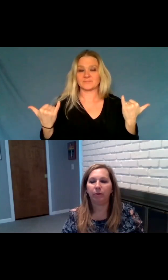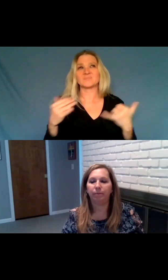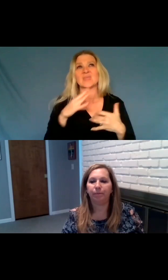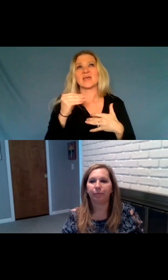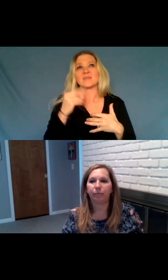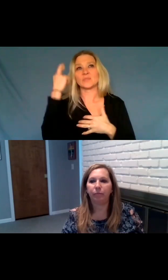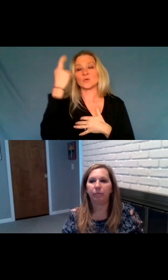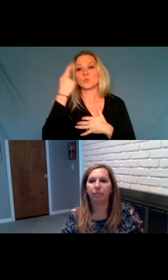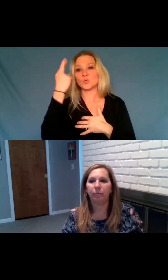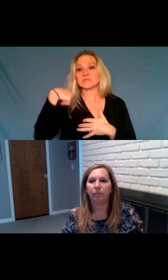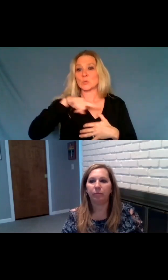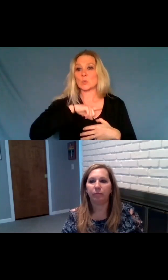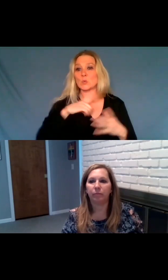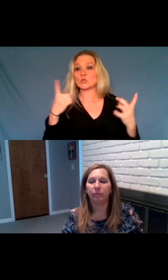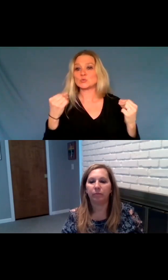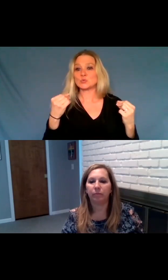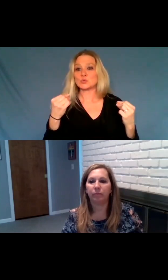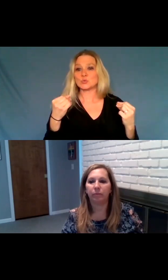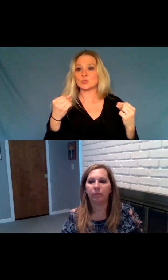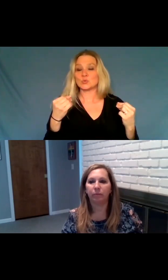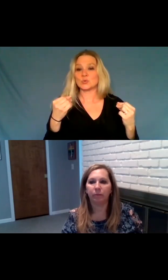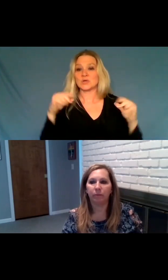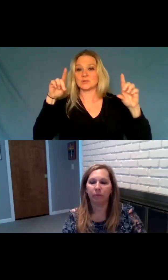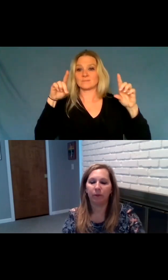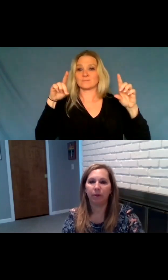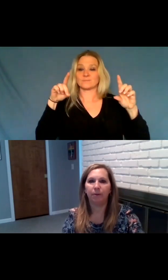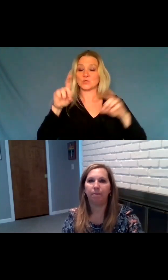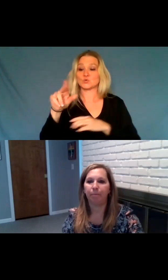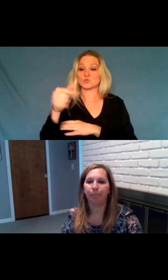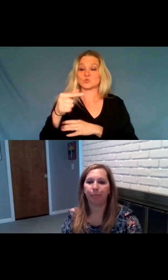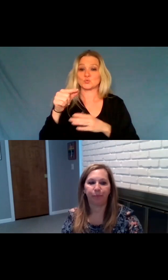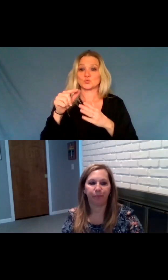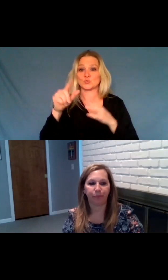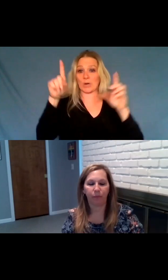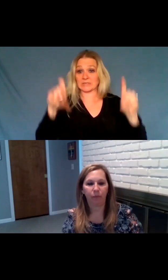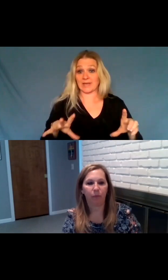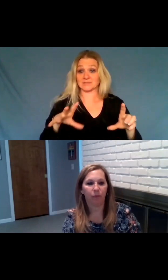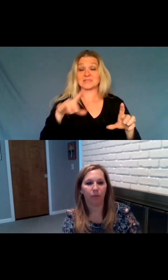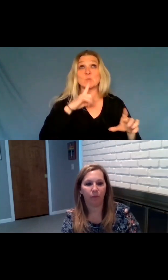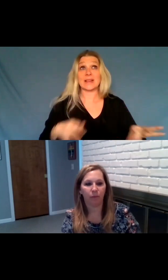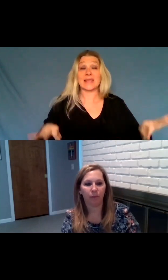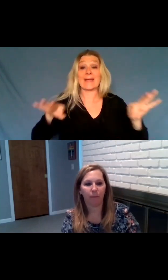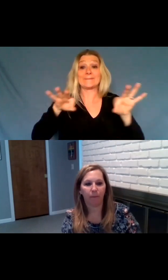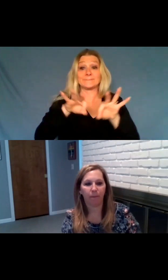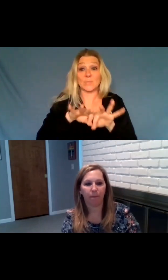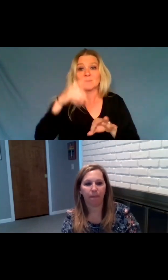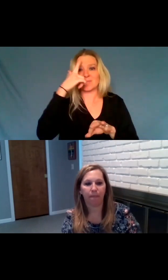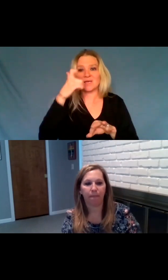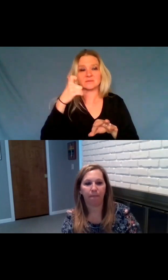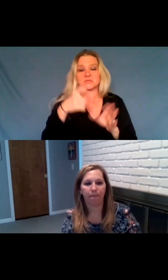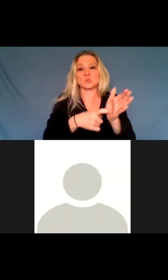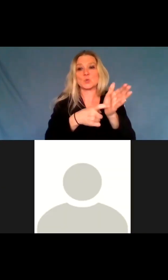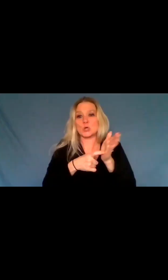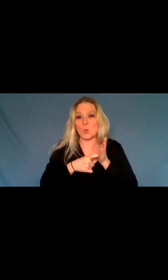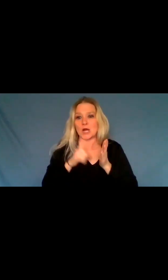we do drug training or string screening, I should say, is very important because first of all, it's a prerequisite for